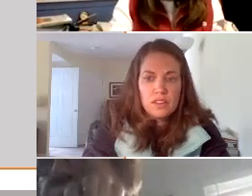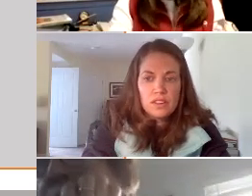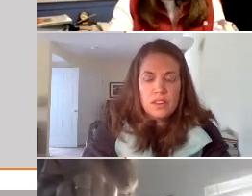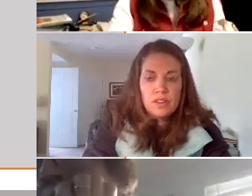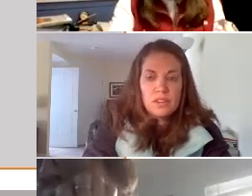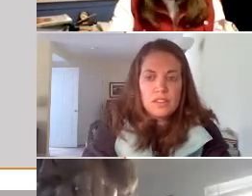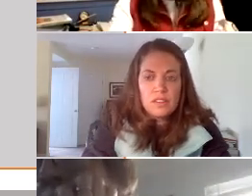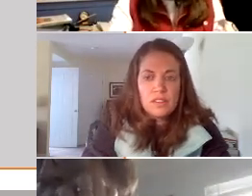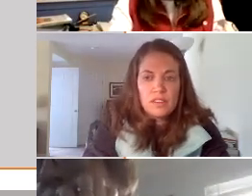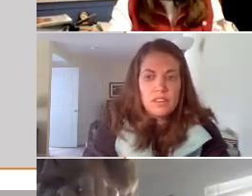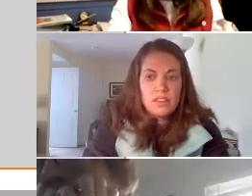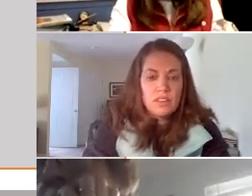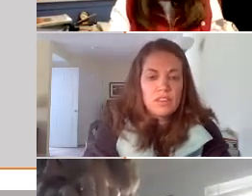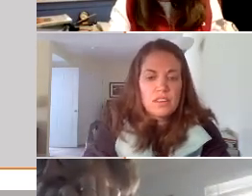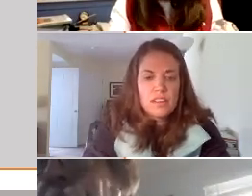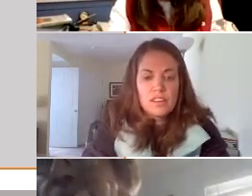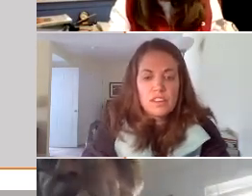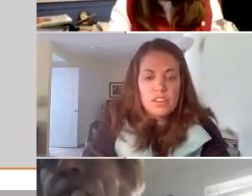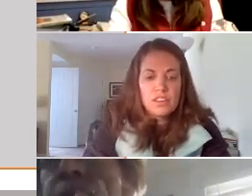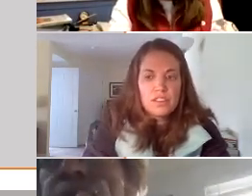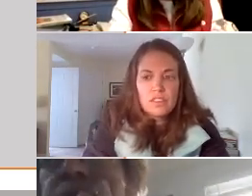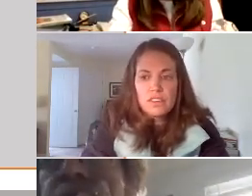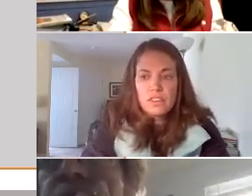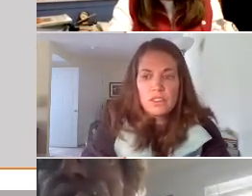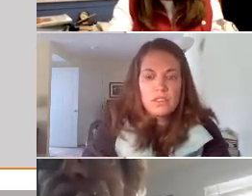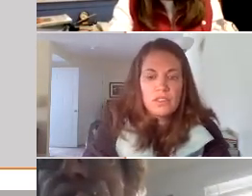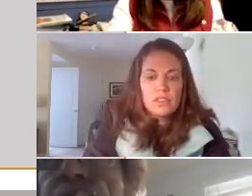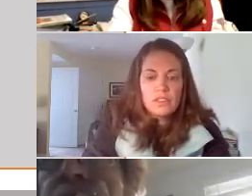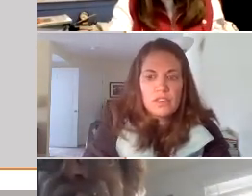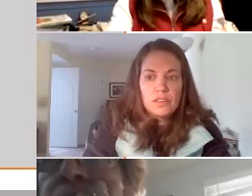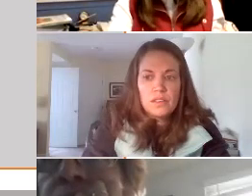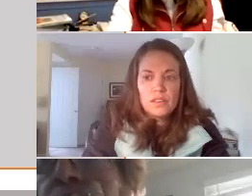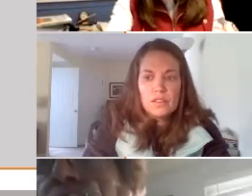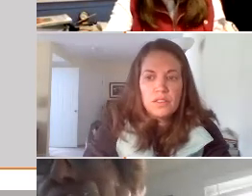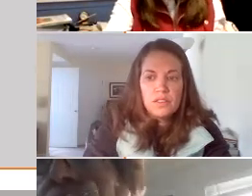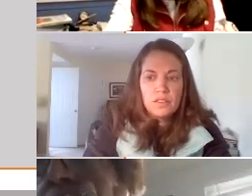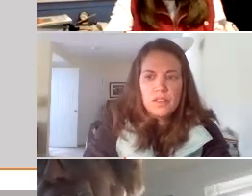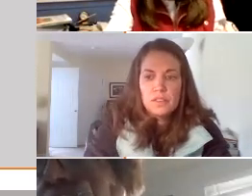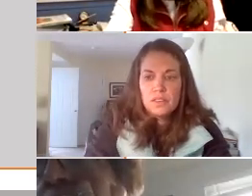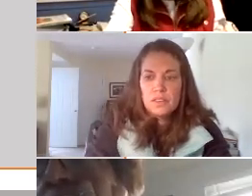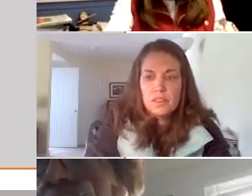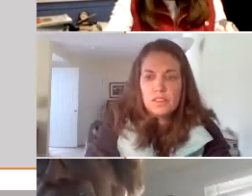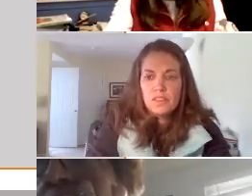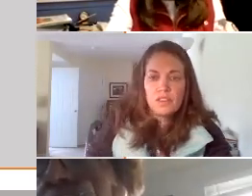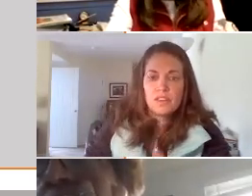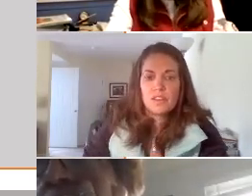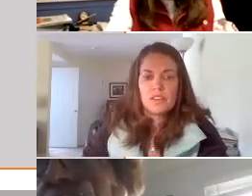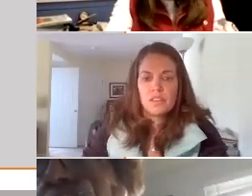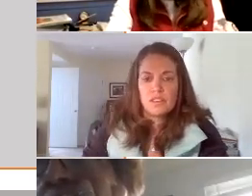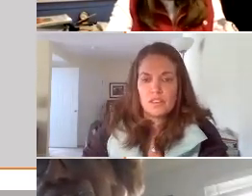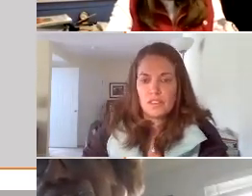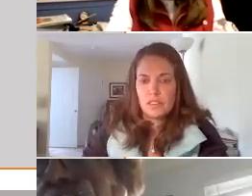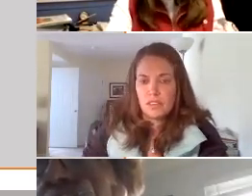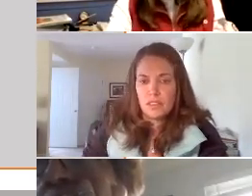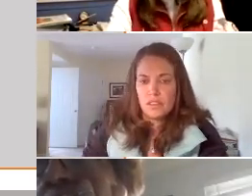feet, regardless of the amount of CVI interventions that we provide, their ocular ability only allows them to see to